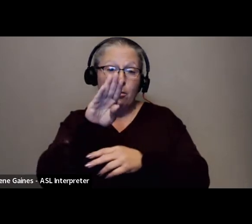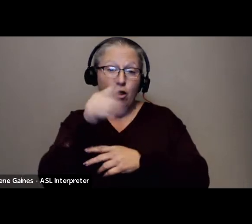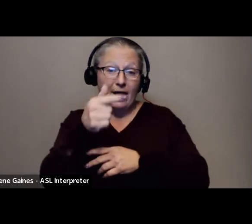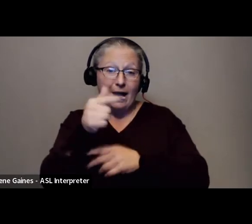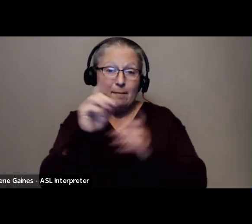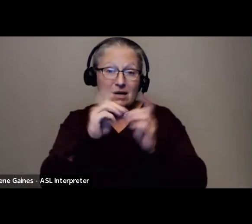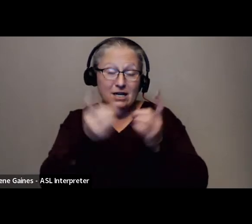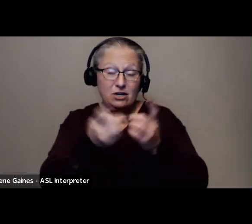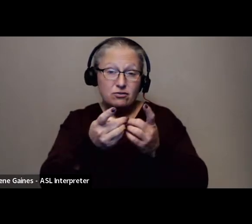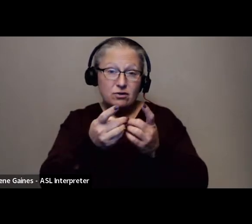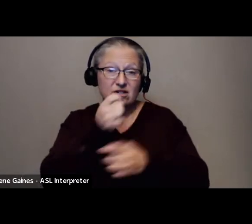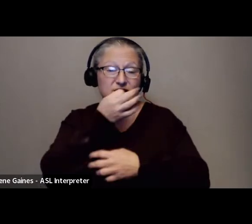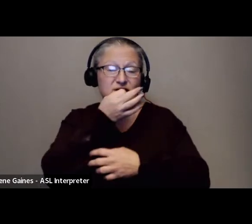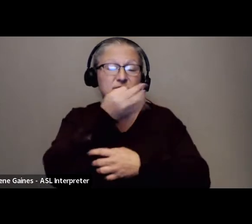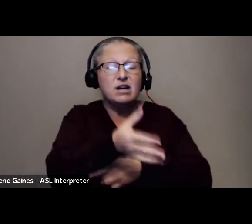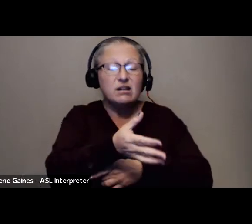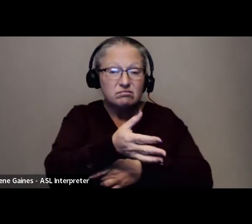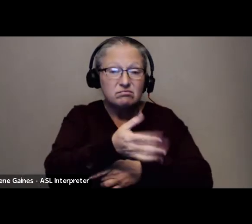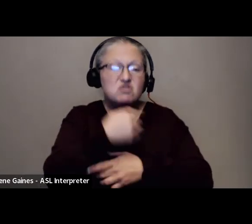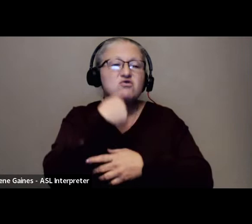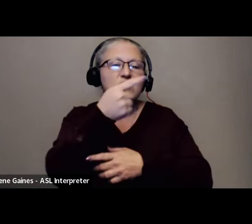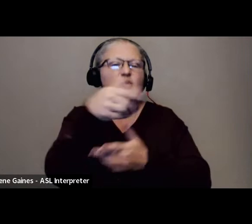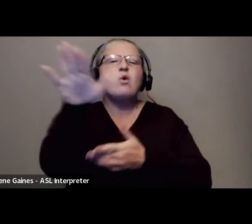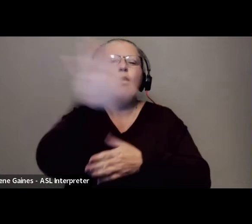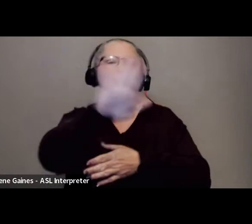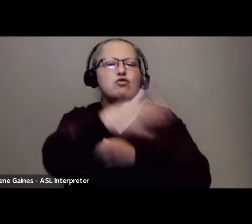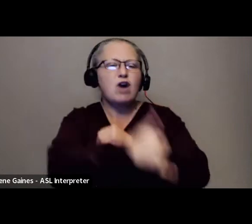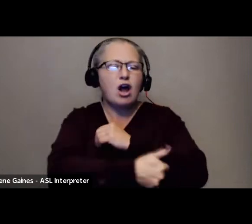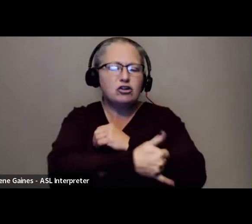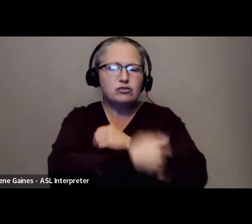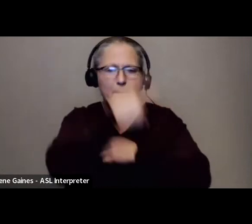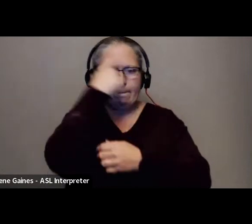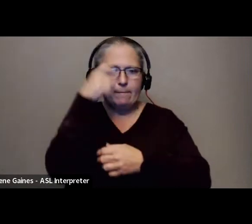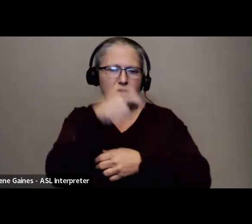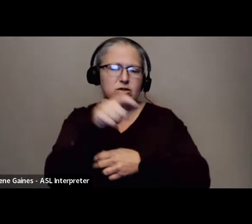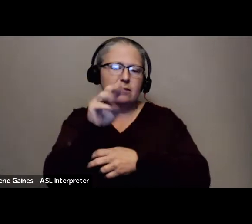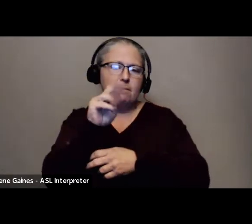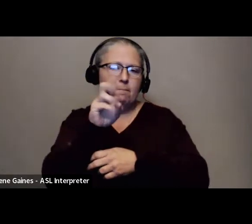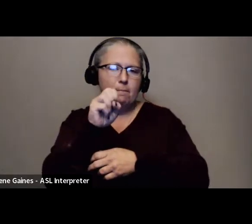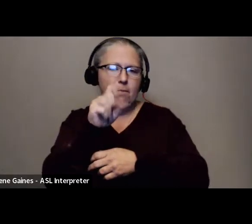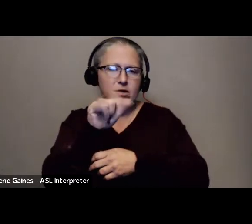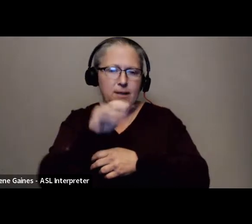was spat on and told to go back to her country because she was Muslim.